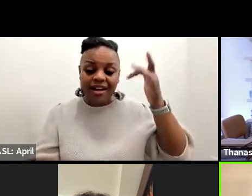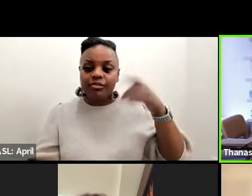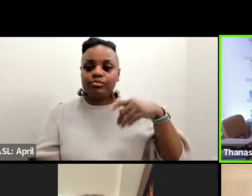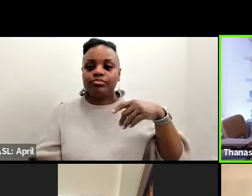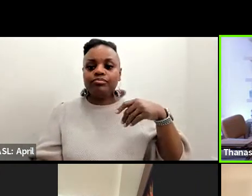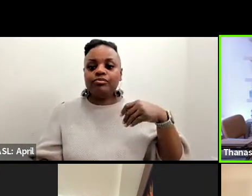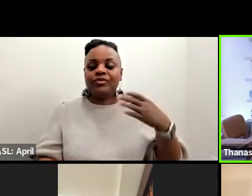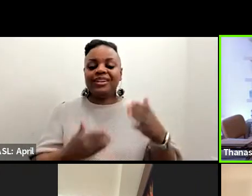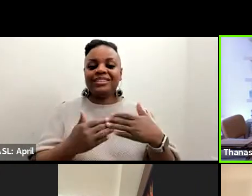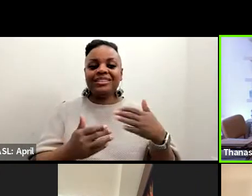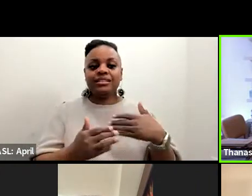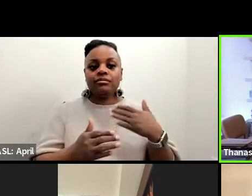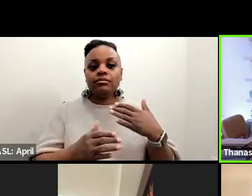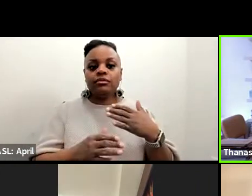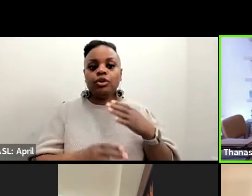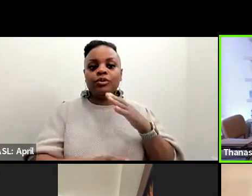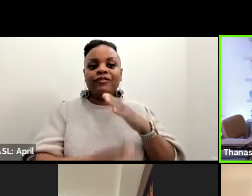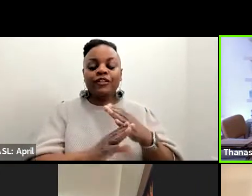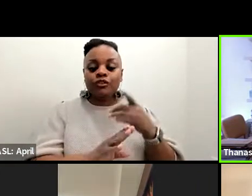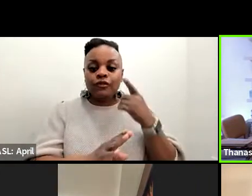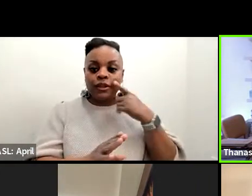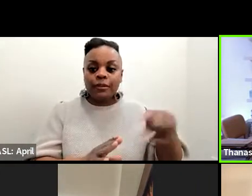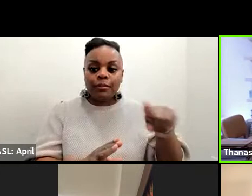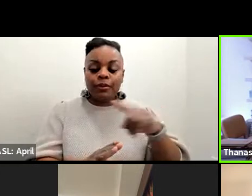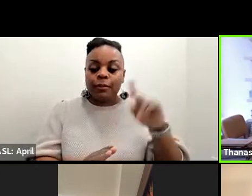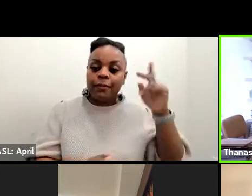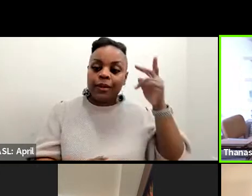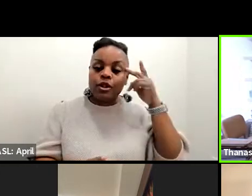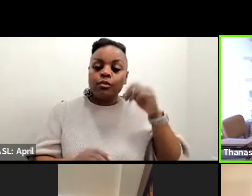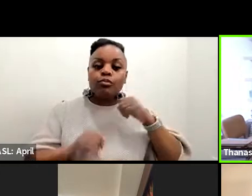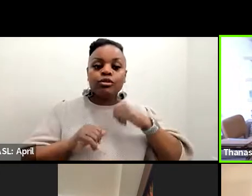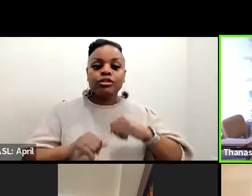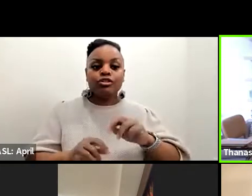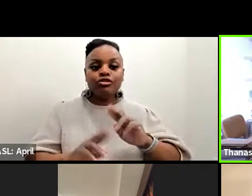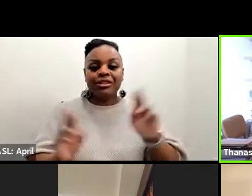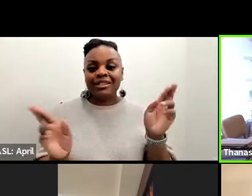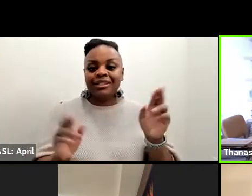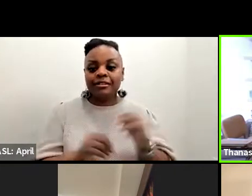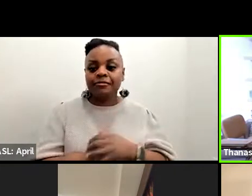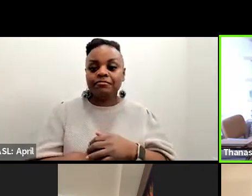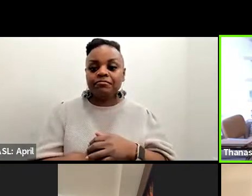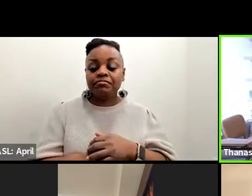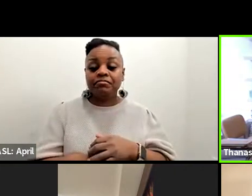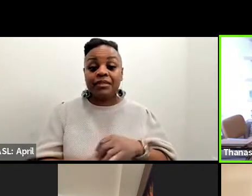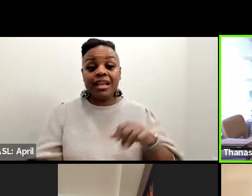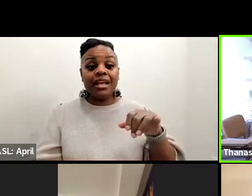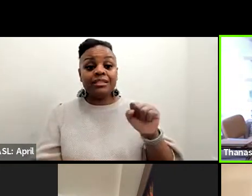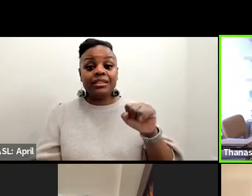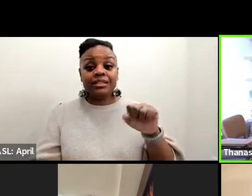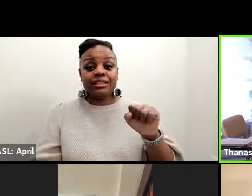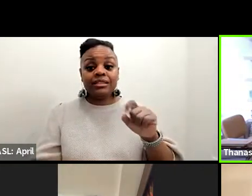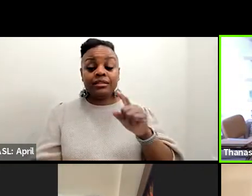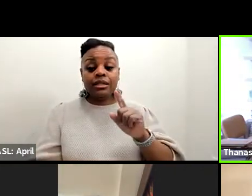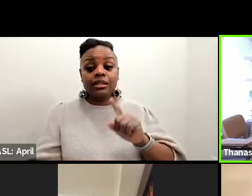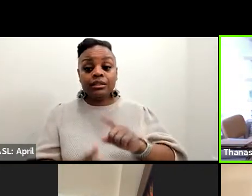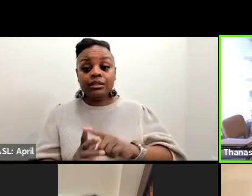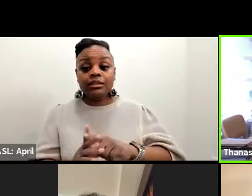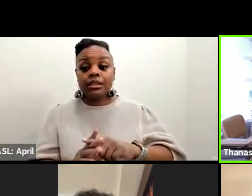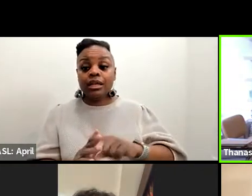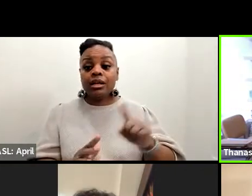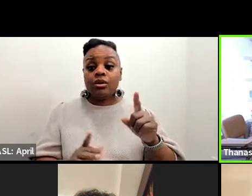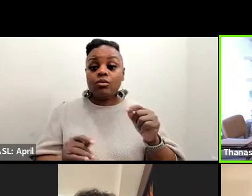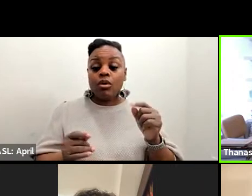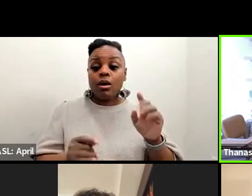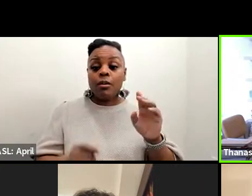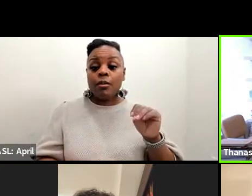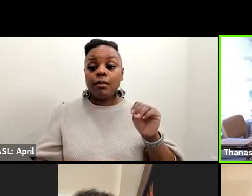whatnot. In exile, Ayyash, is the Brotherhood functioning like a, you know, does it have leadership and these